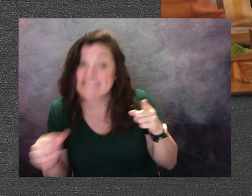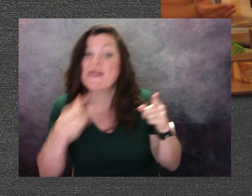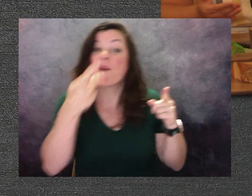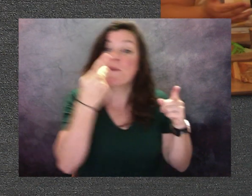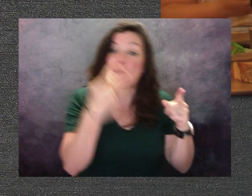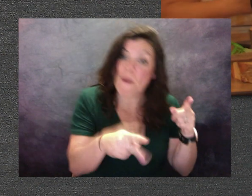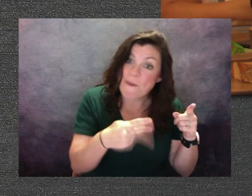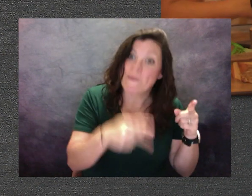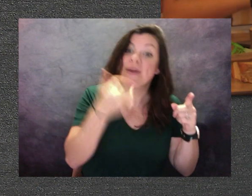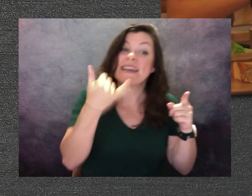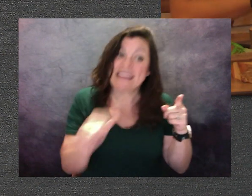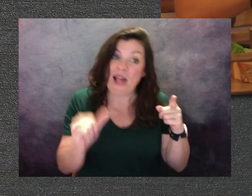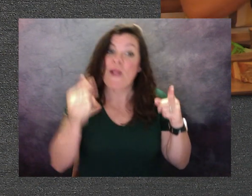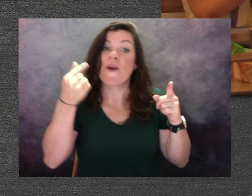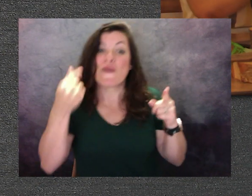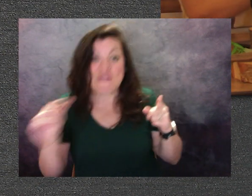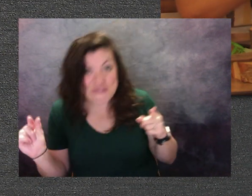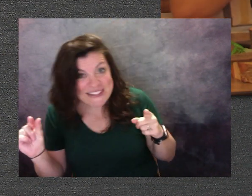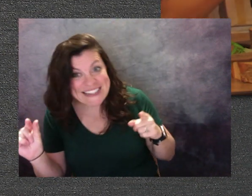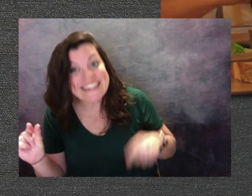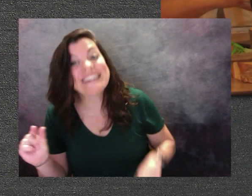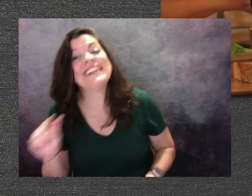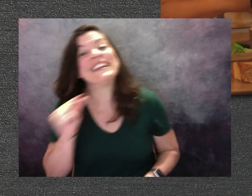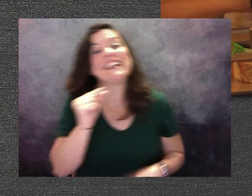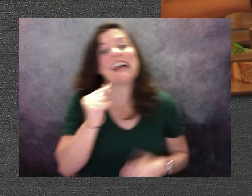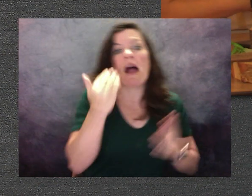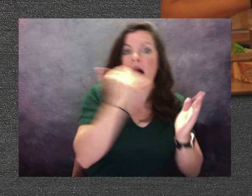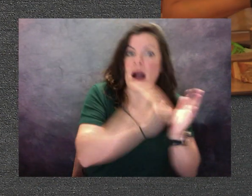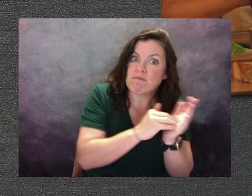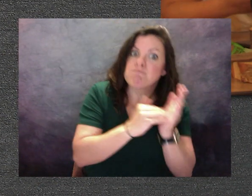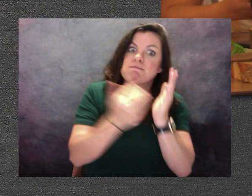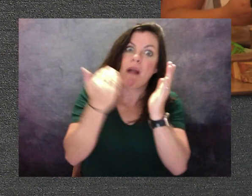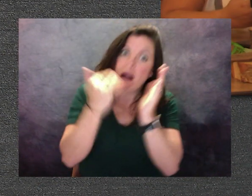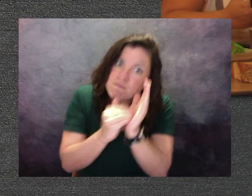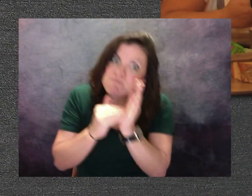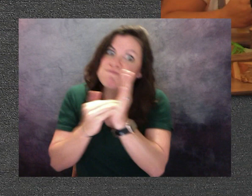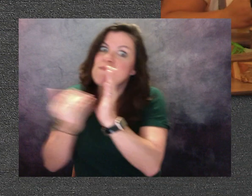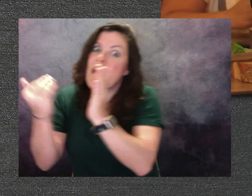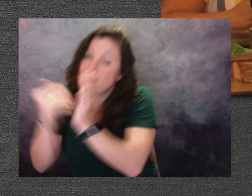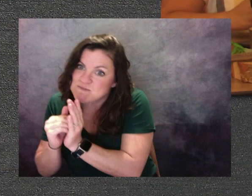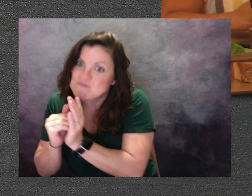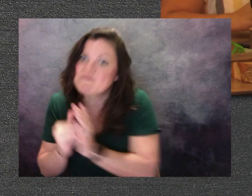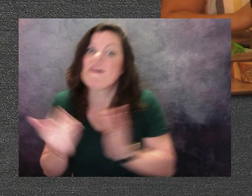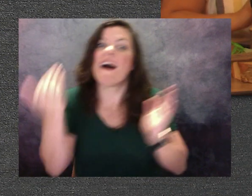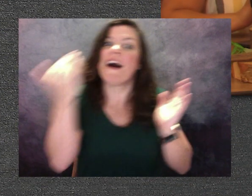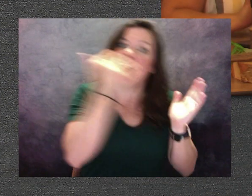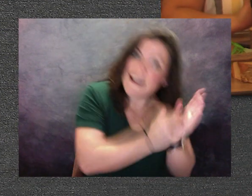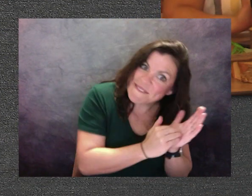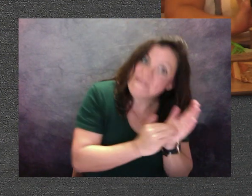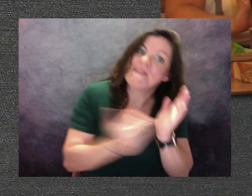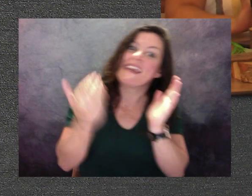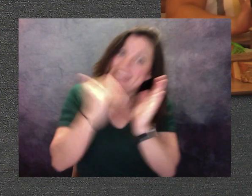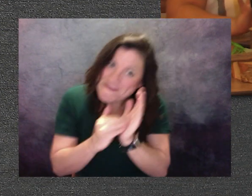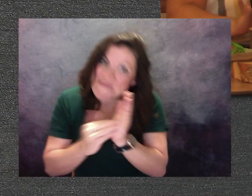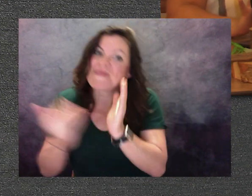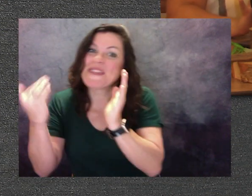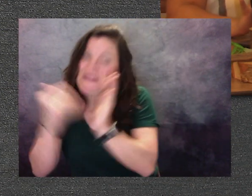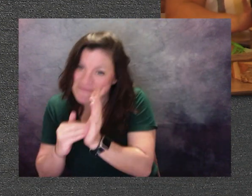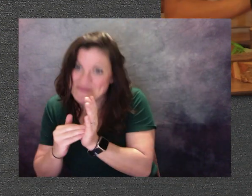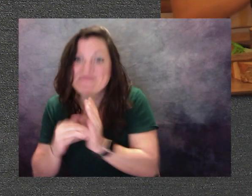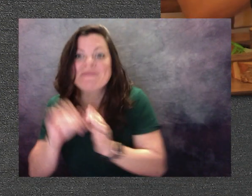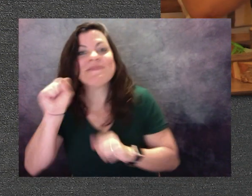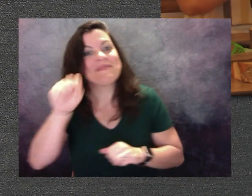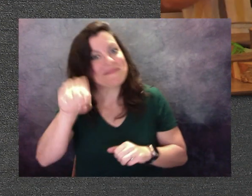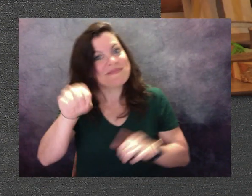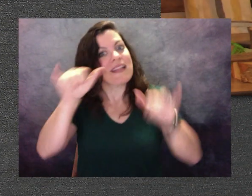repeating itself. It's just going over and over and over again. When we are at the lake, sometimes we can see lots of patterns too.